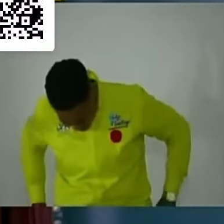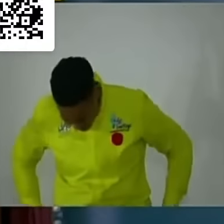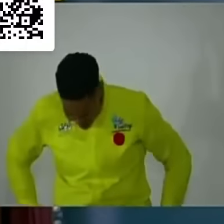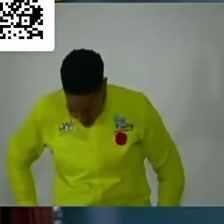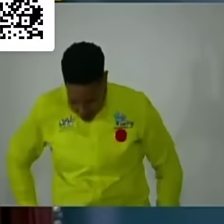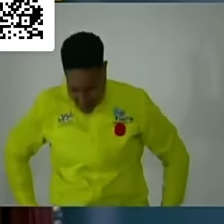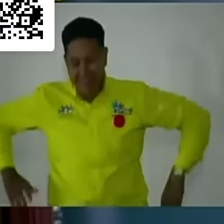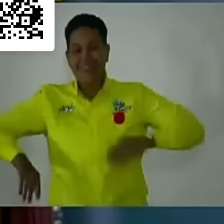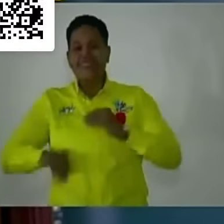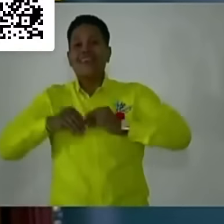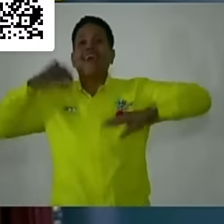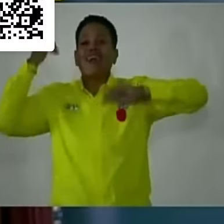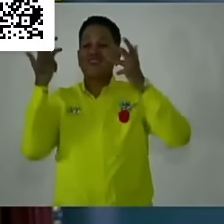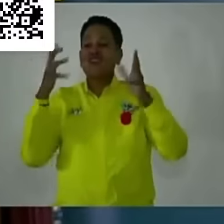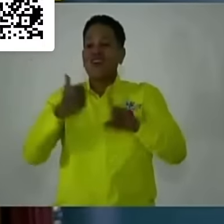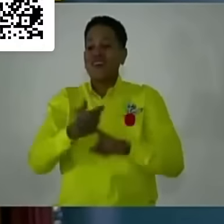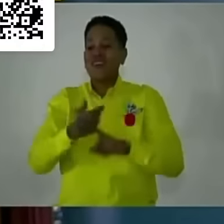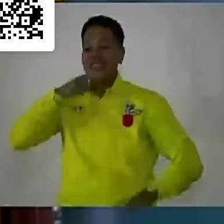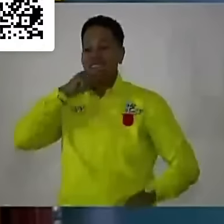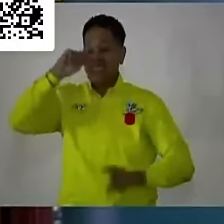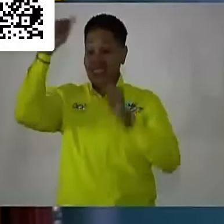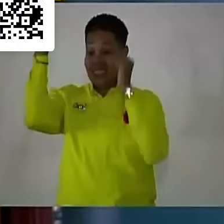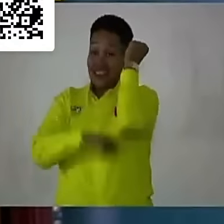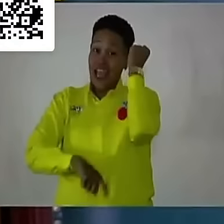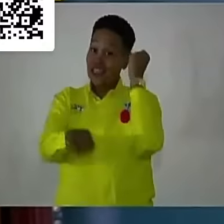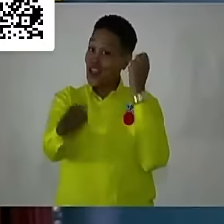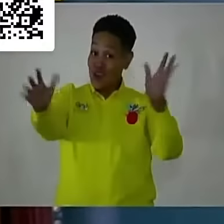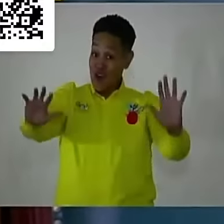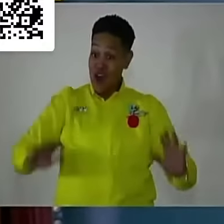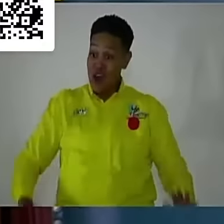I hope you don't want me to sanction you.